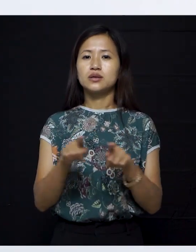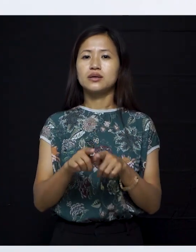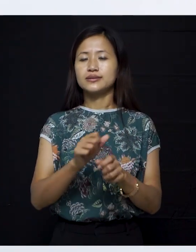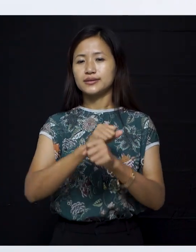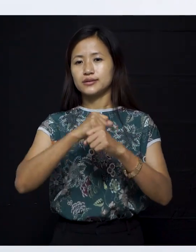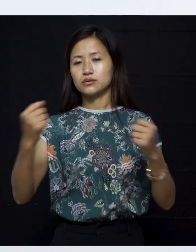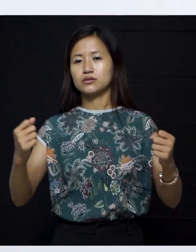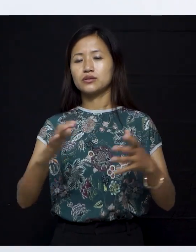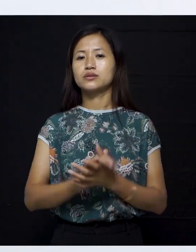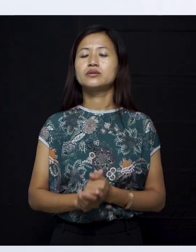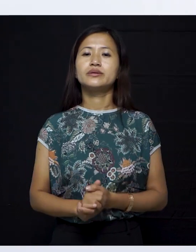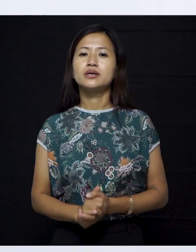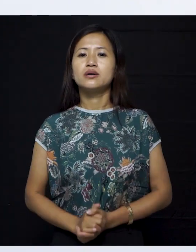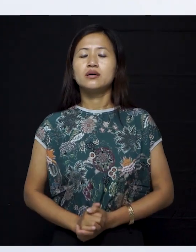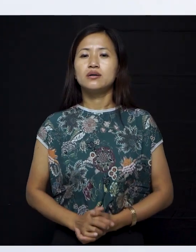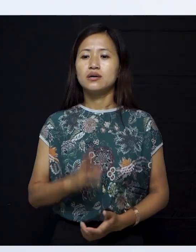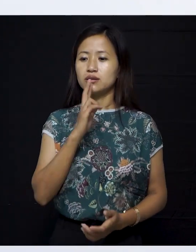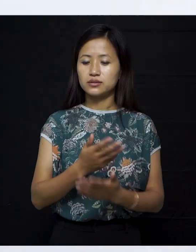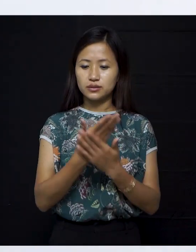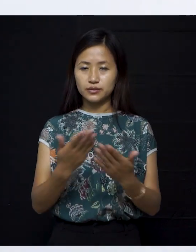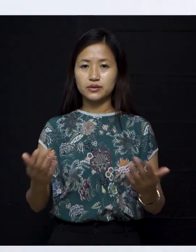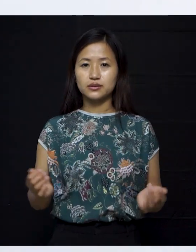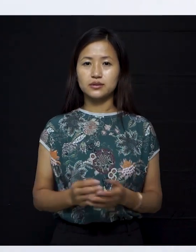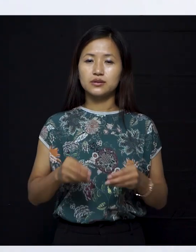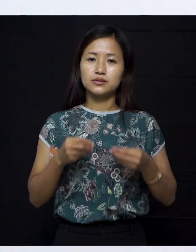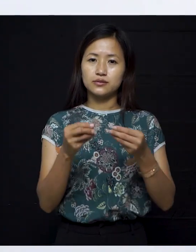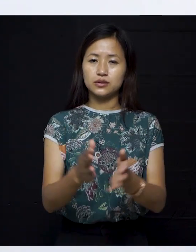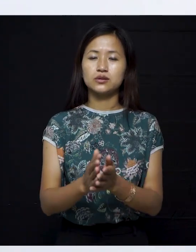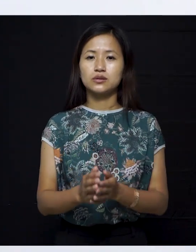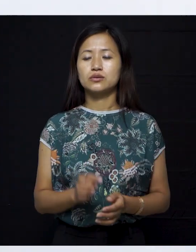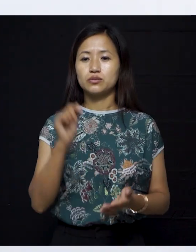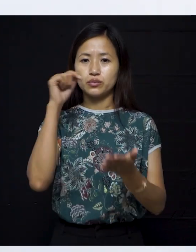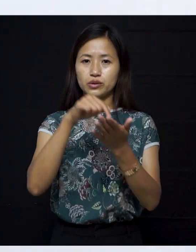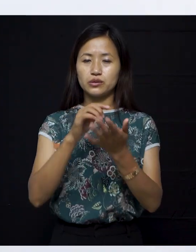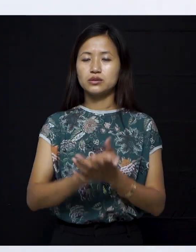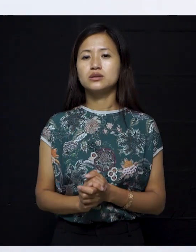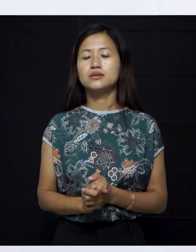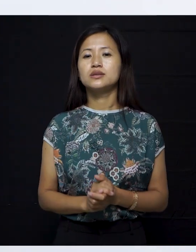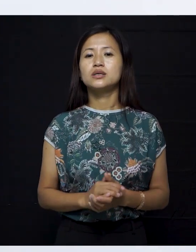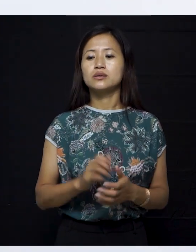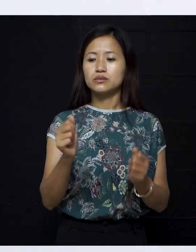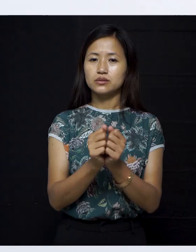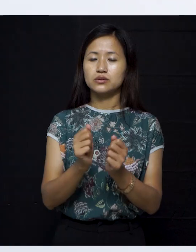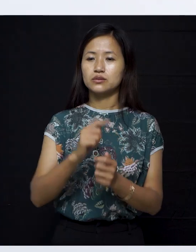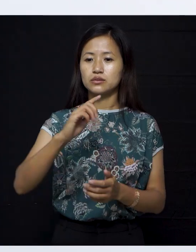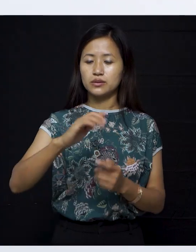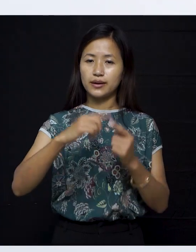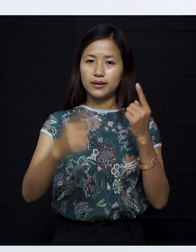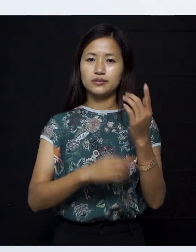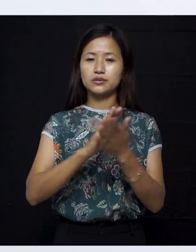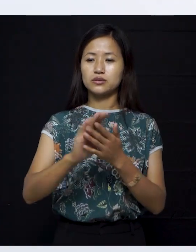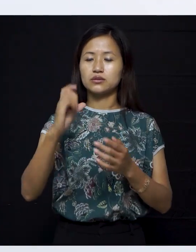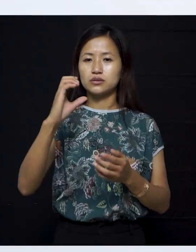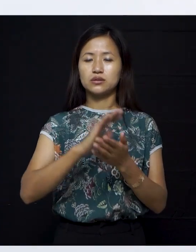destroyer. So these are some things that I've given for you to ponder on this, okay? And with this, I'm going to conclude this